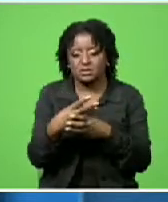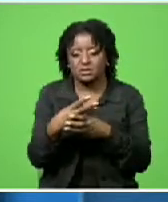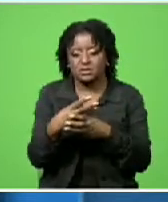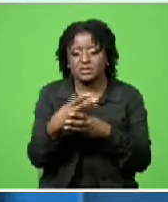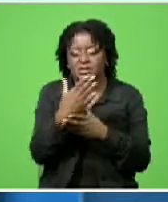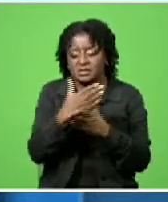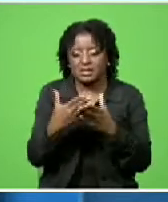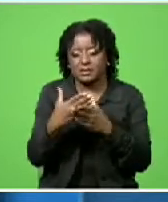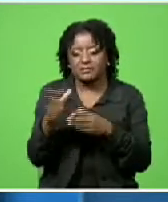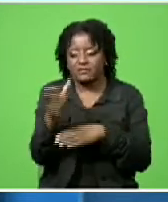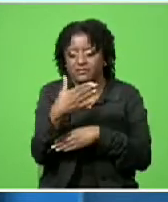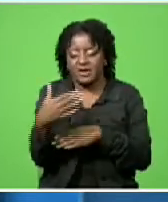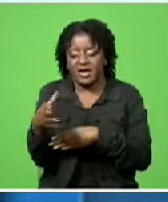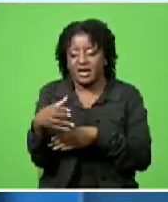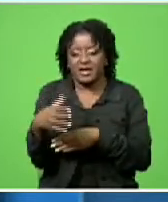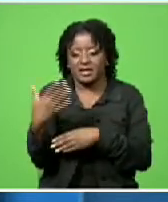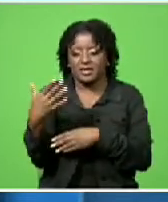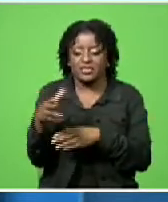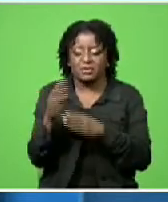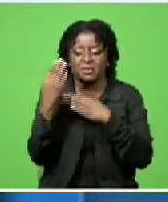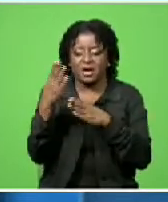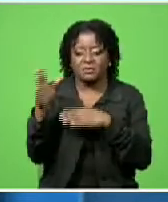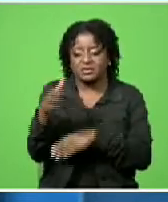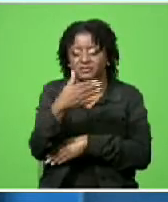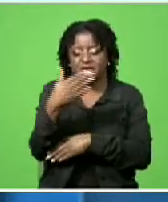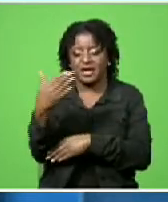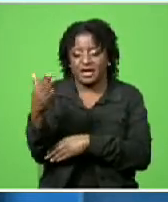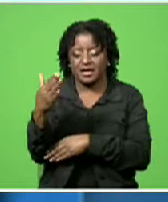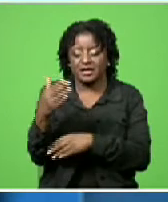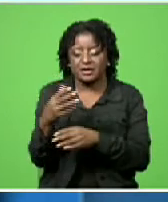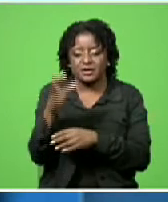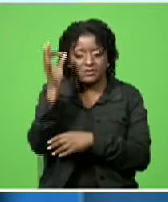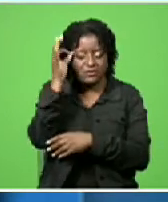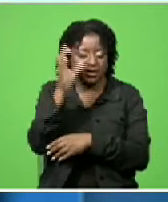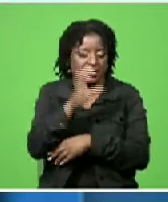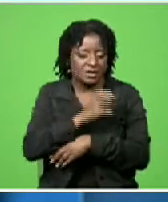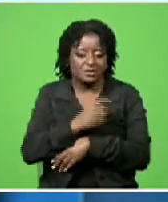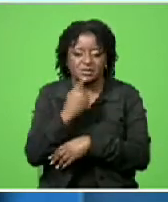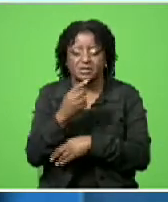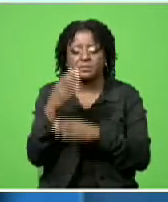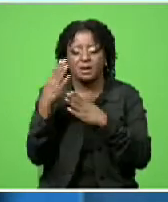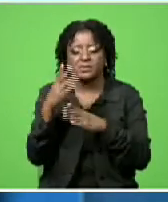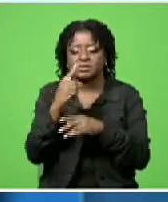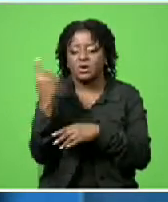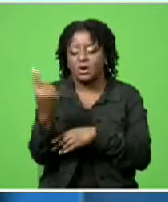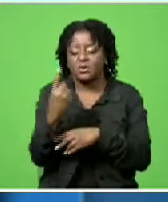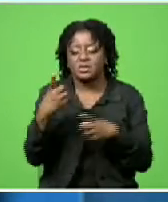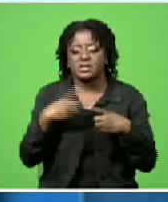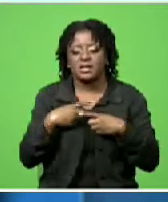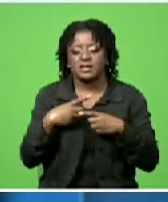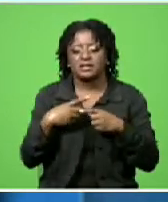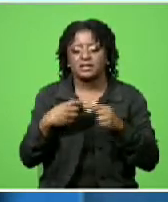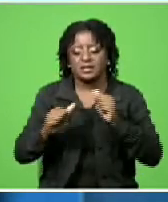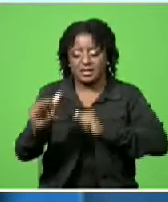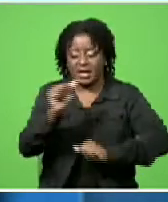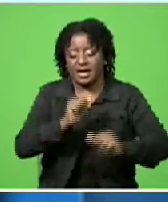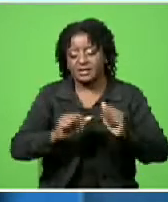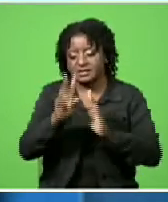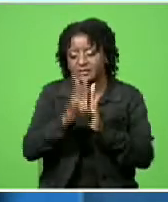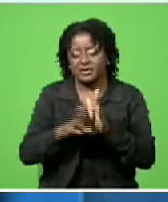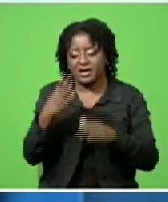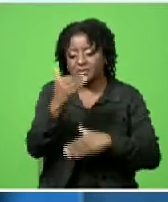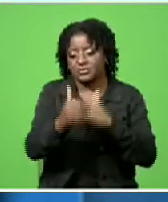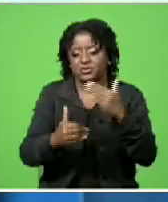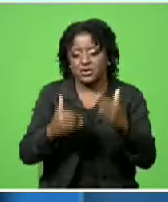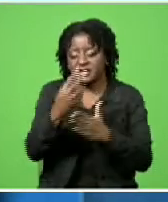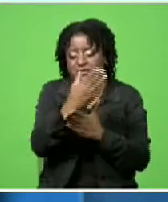Minister of Transport and Local Government, the Honorable Frankie Campbell, says the Bahamas has always played a very active and progressive part in all the debates